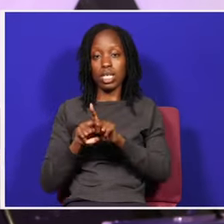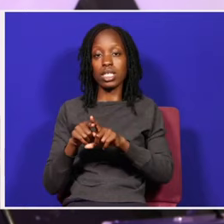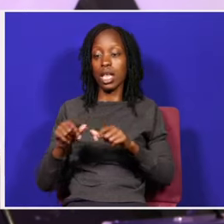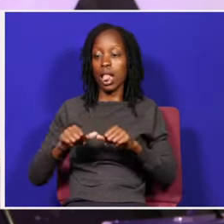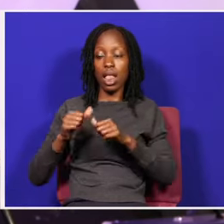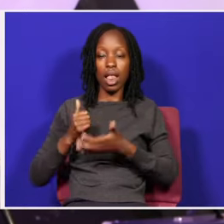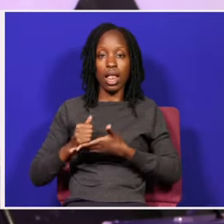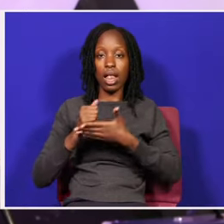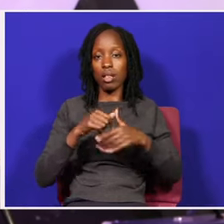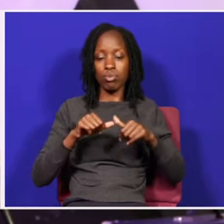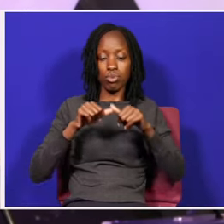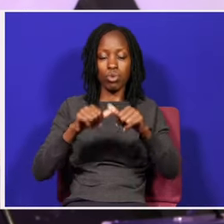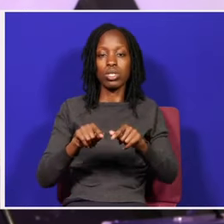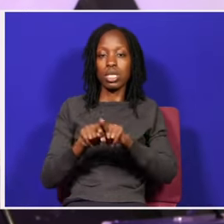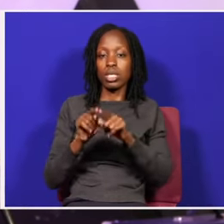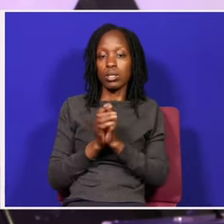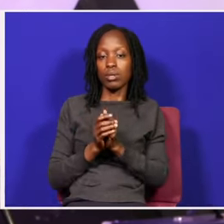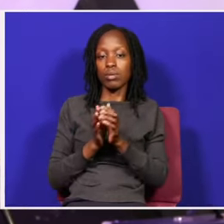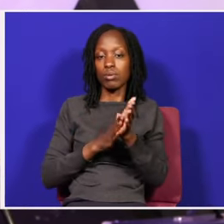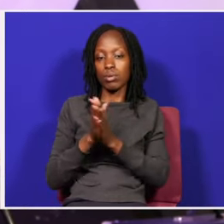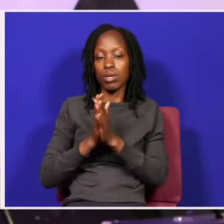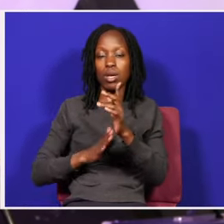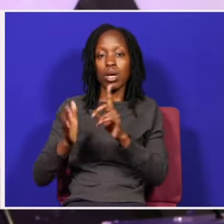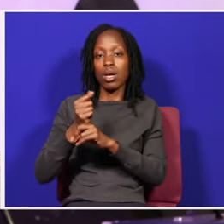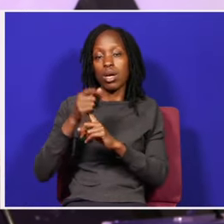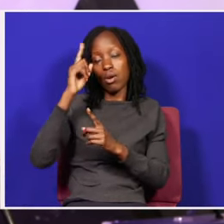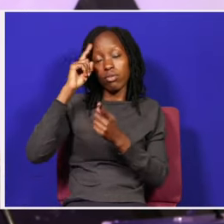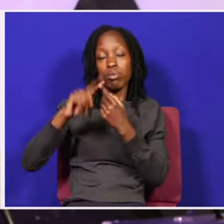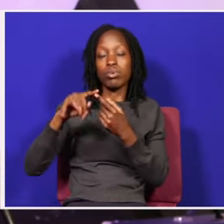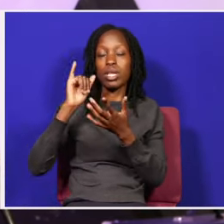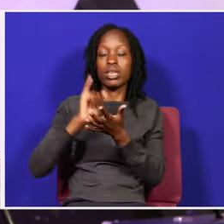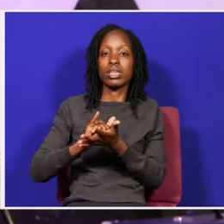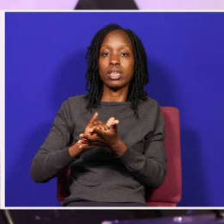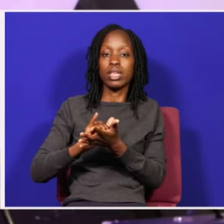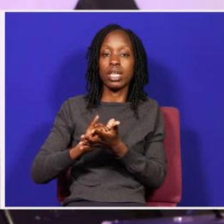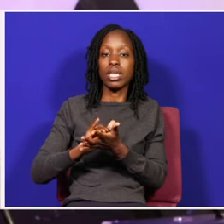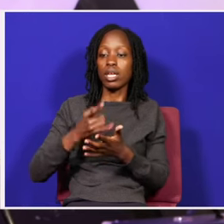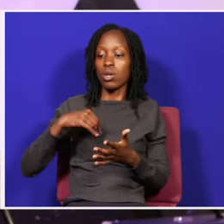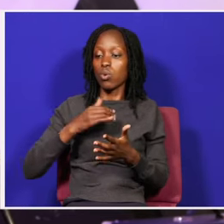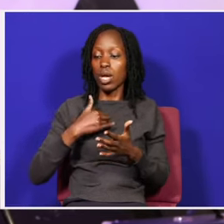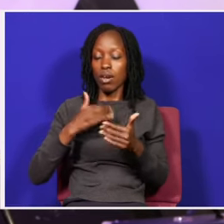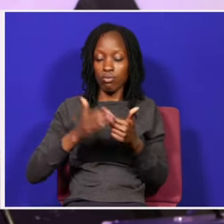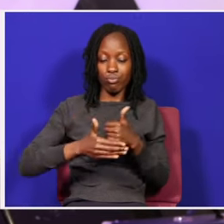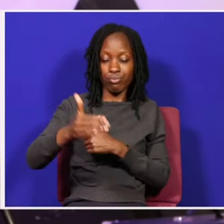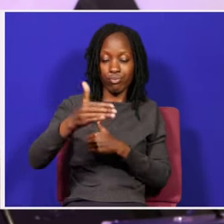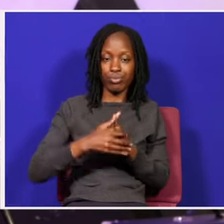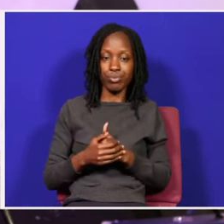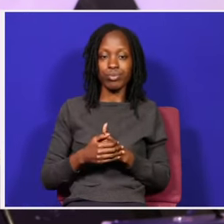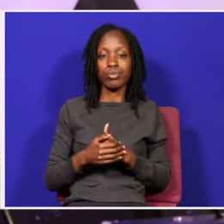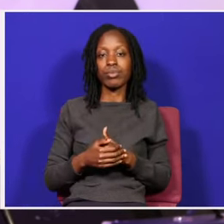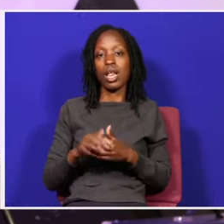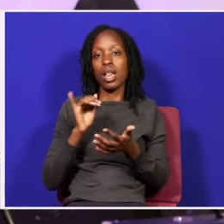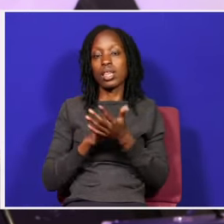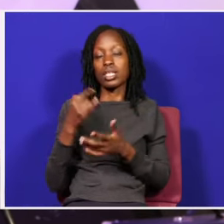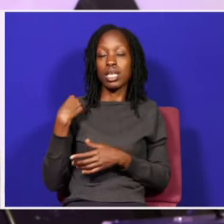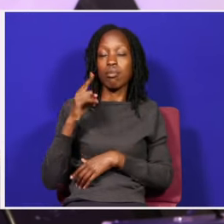us going, looking forward to the fulfillment of the purpose that is still ahead of our lives. That's the first